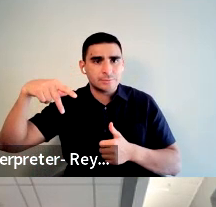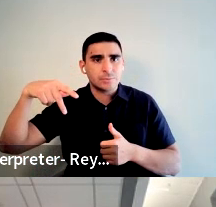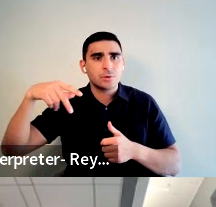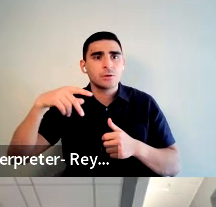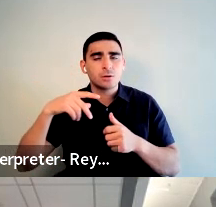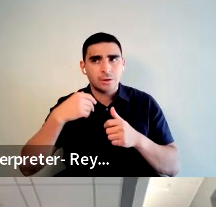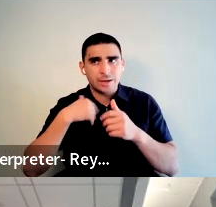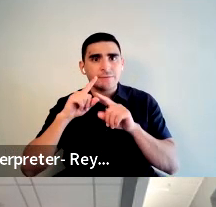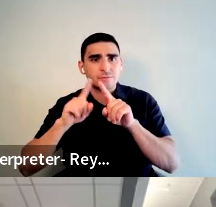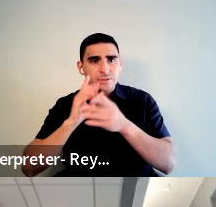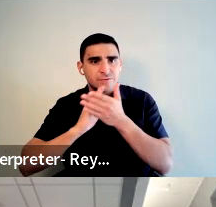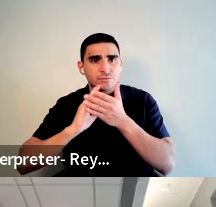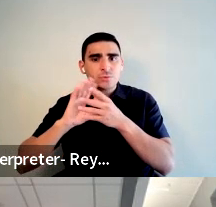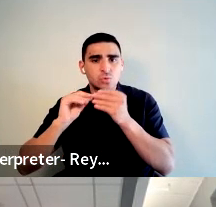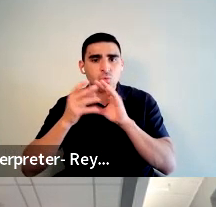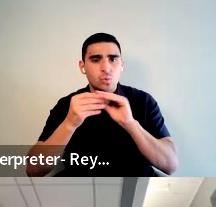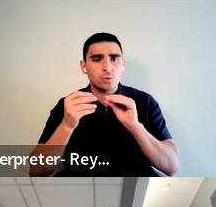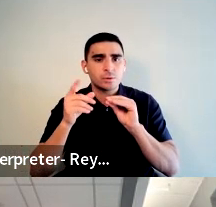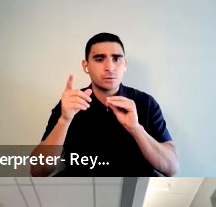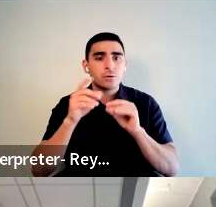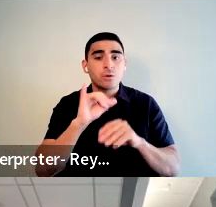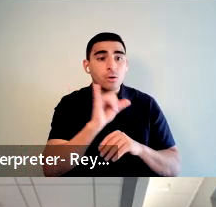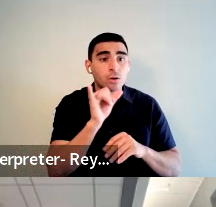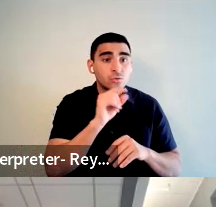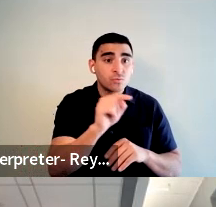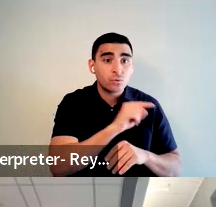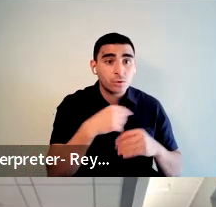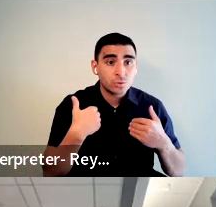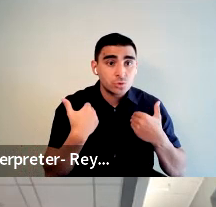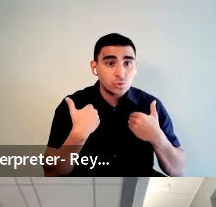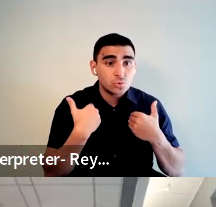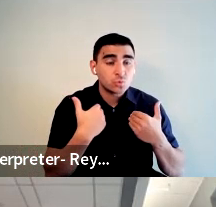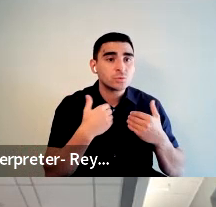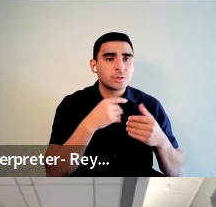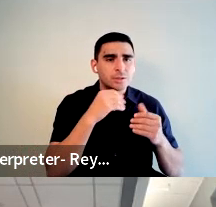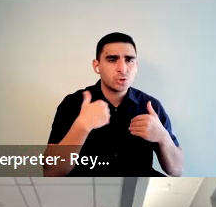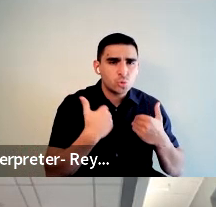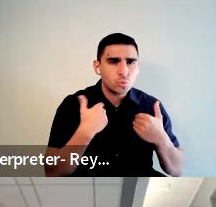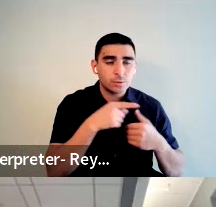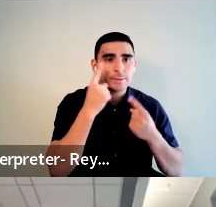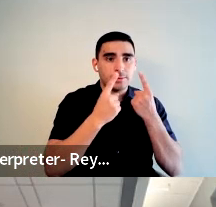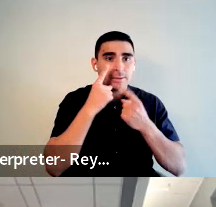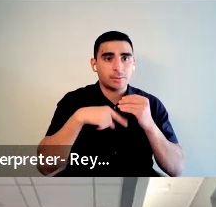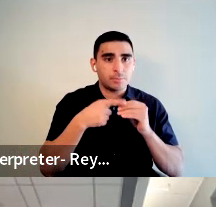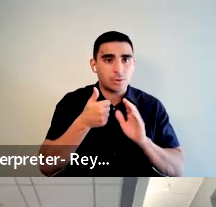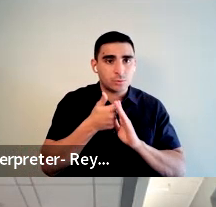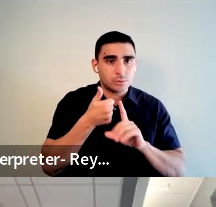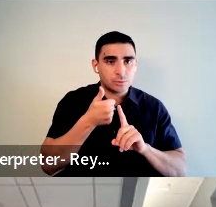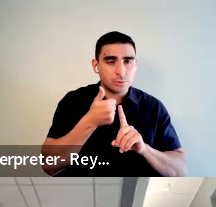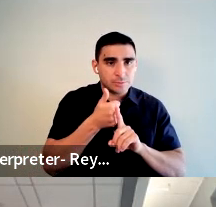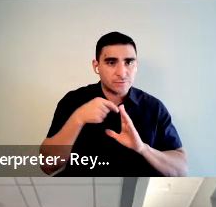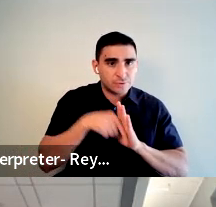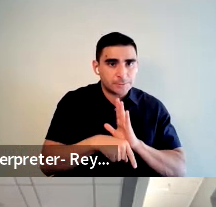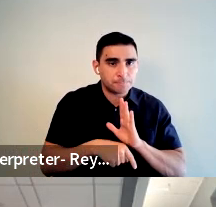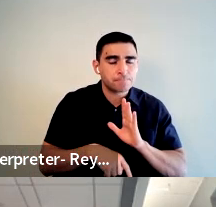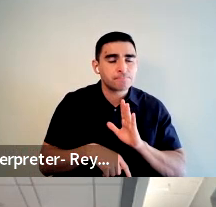that, and especially for our youth, our suicidal and queer youth with mental health problems. The trauma of